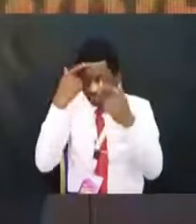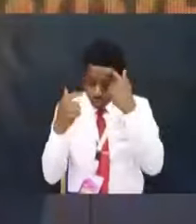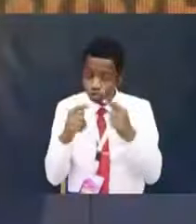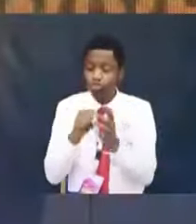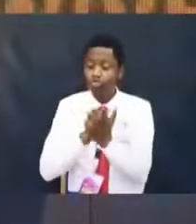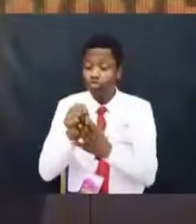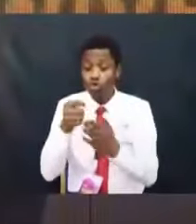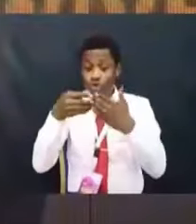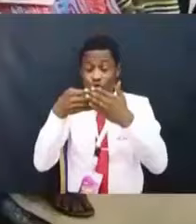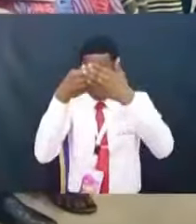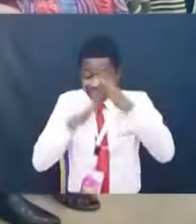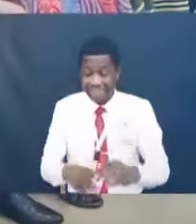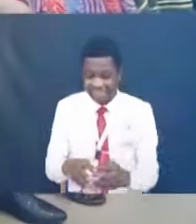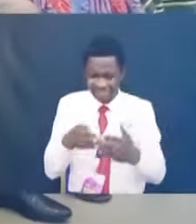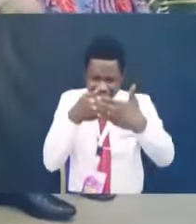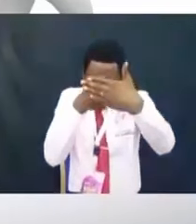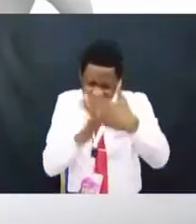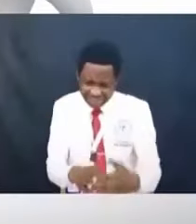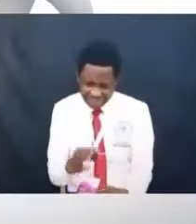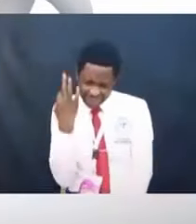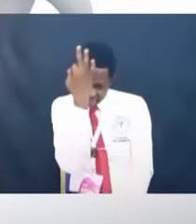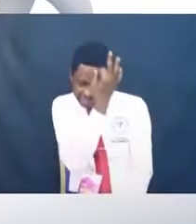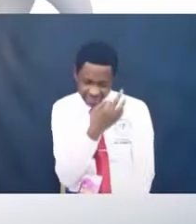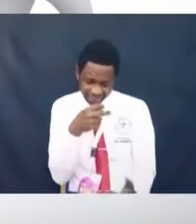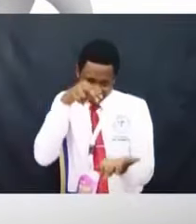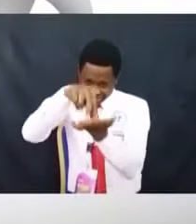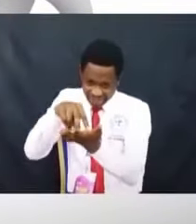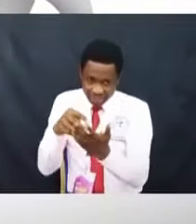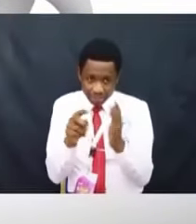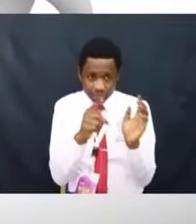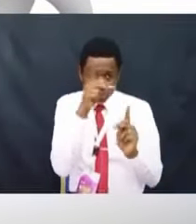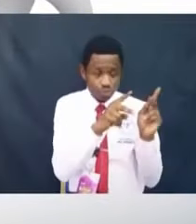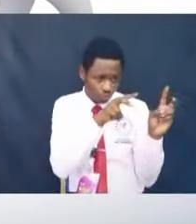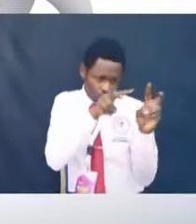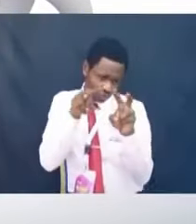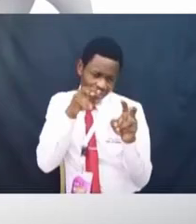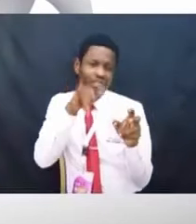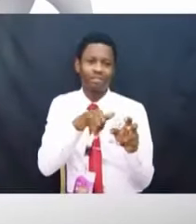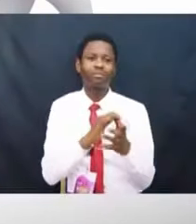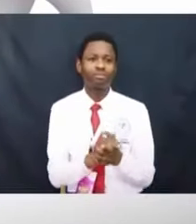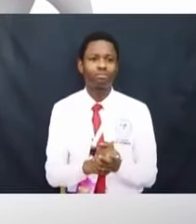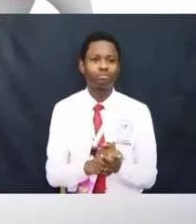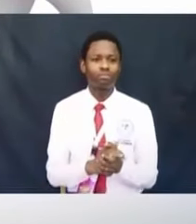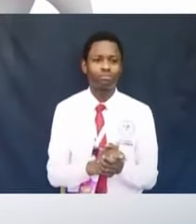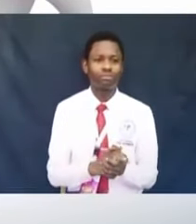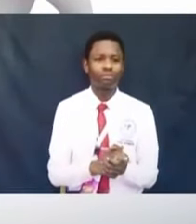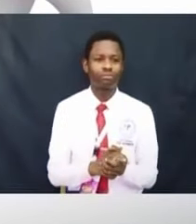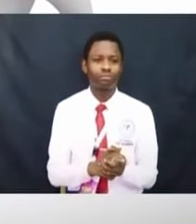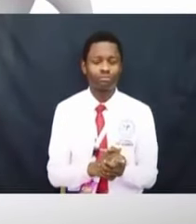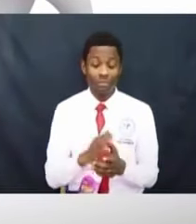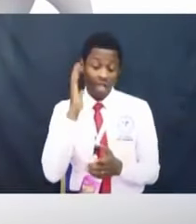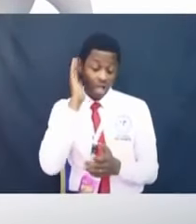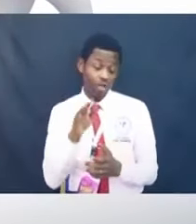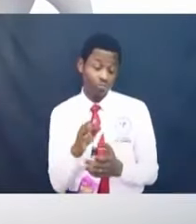a team of leaders playing their supportive roles. I shall take all of us